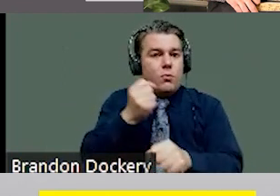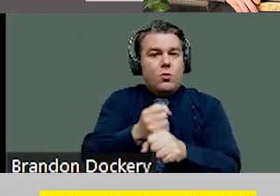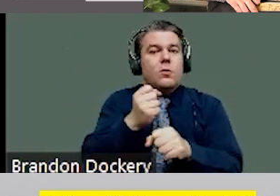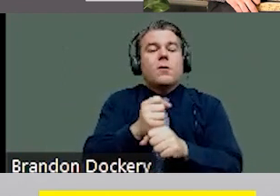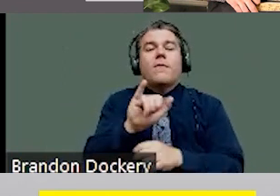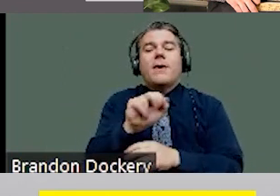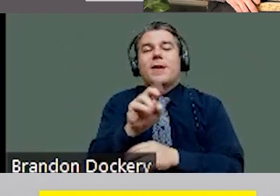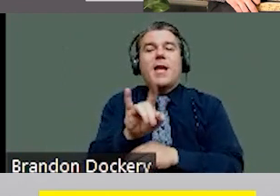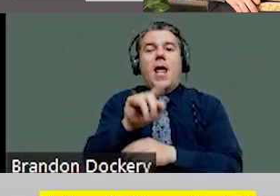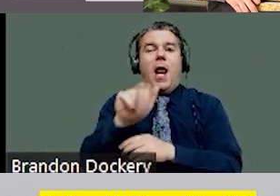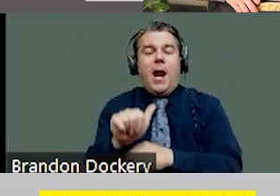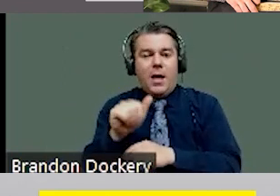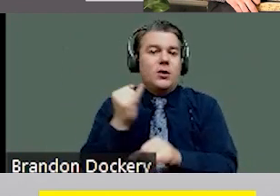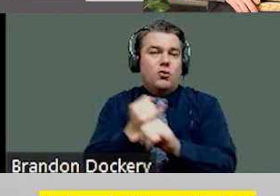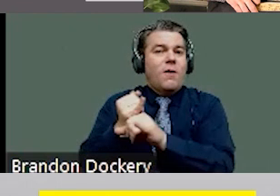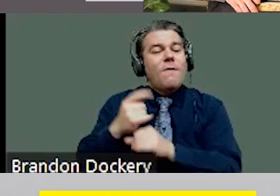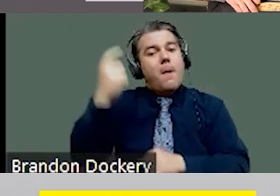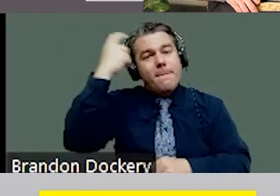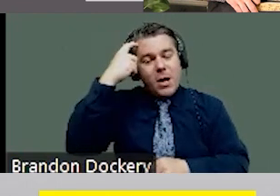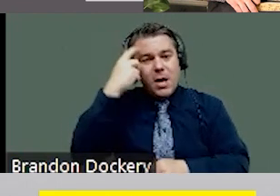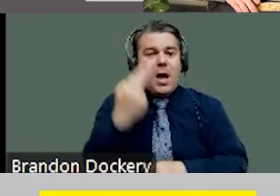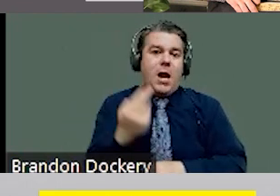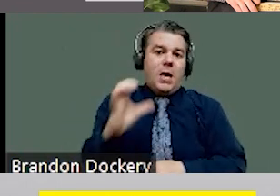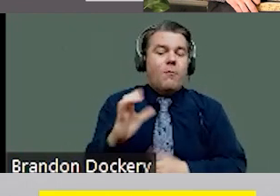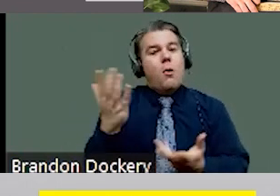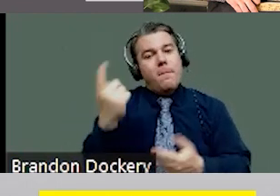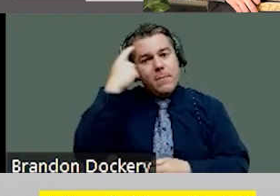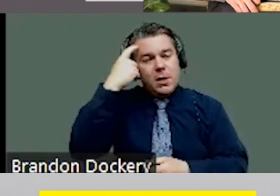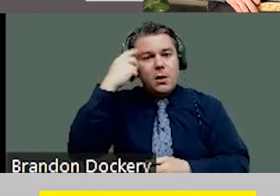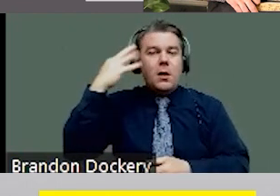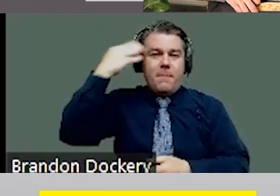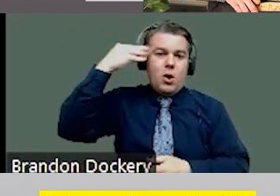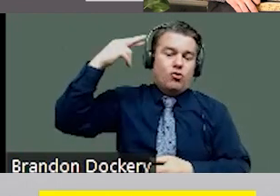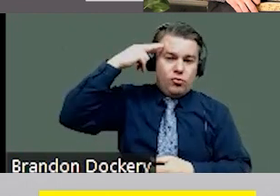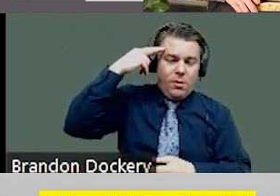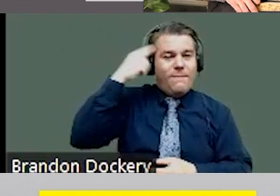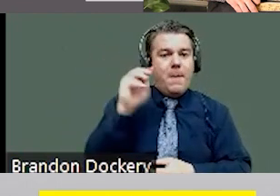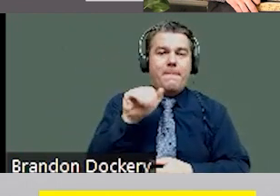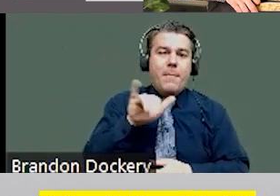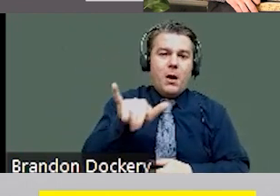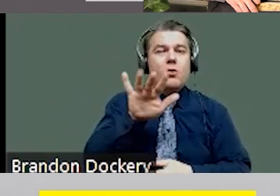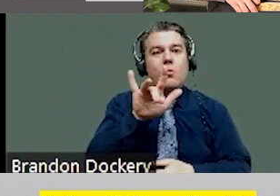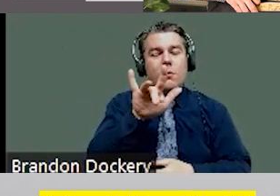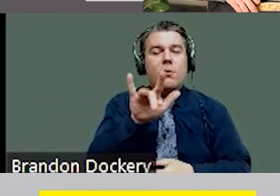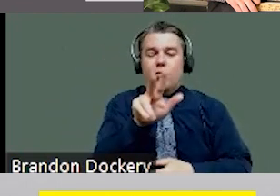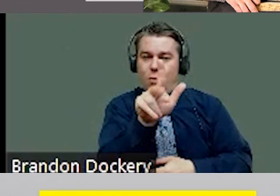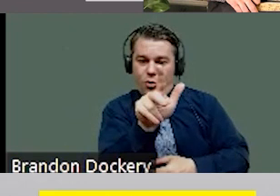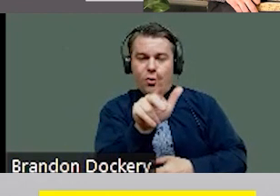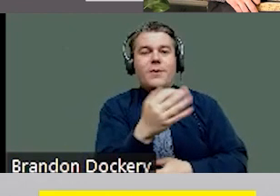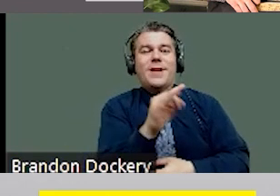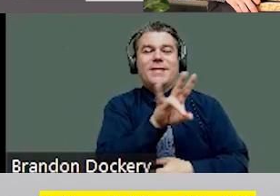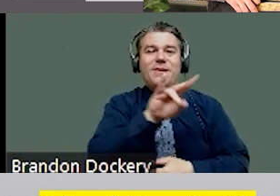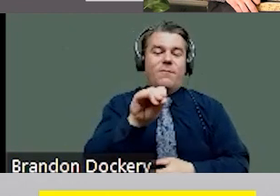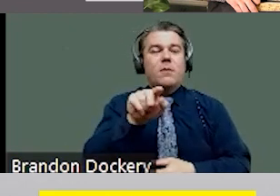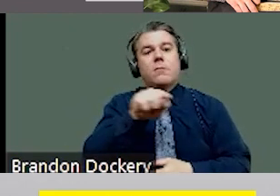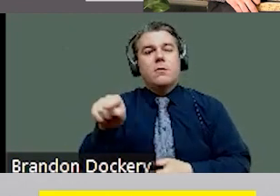in the state of Indiana institutions for the mentally handicapped or mentally retarded from May 23rd, 1970